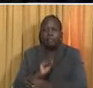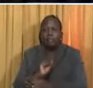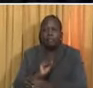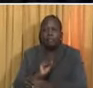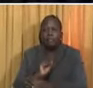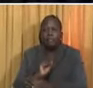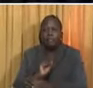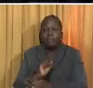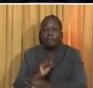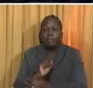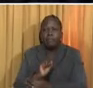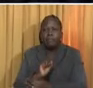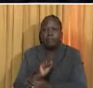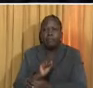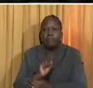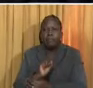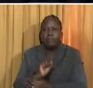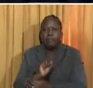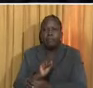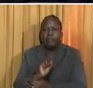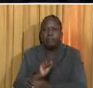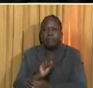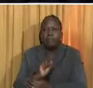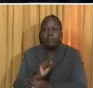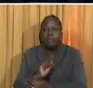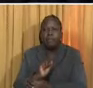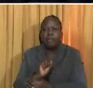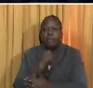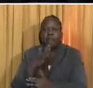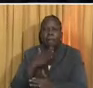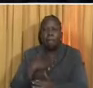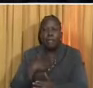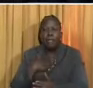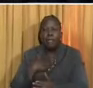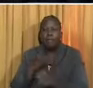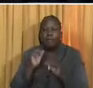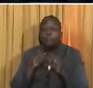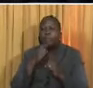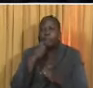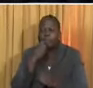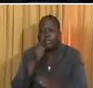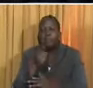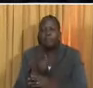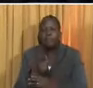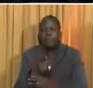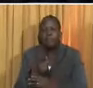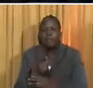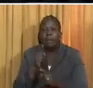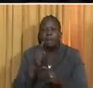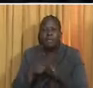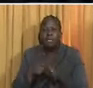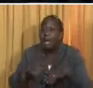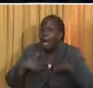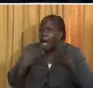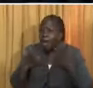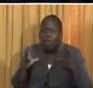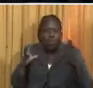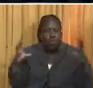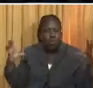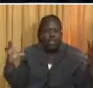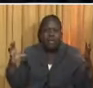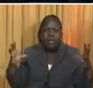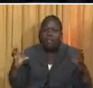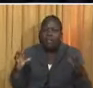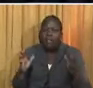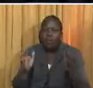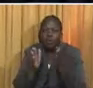disproportionate. I end this ground where I started. However great, however progressive a written constitution